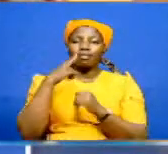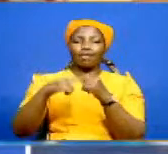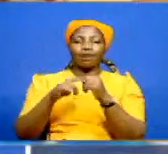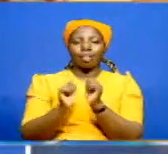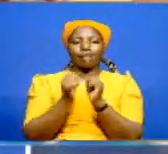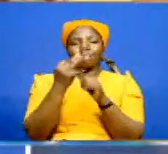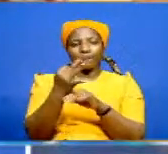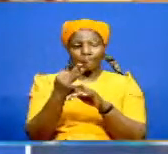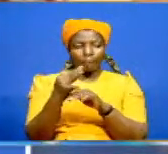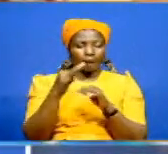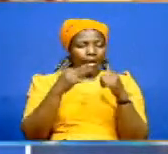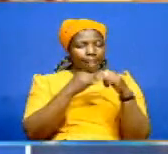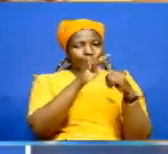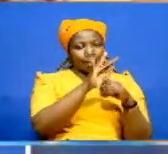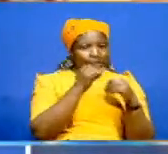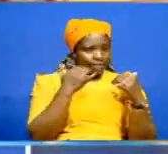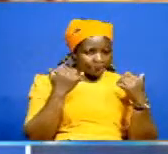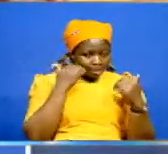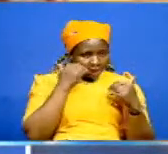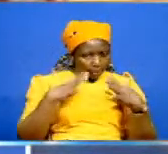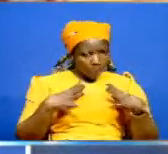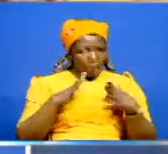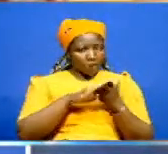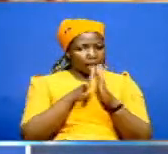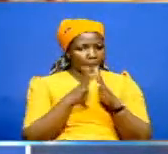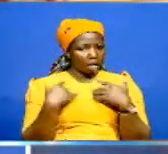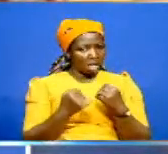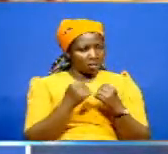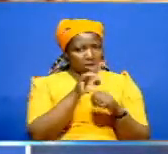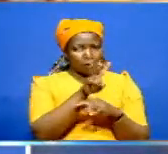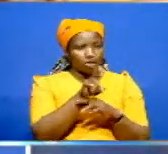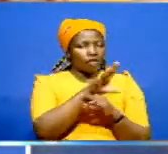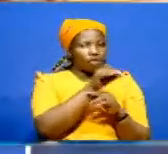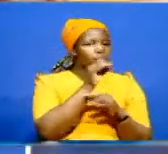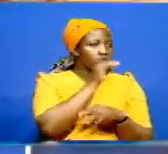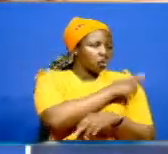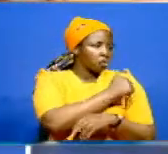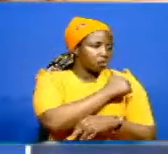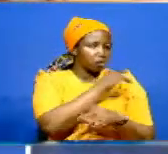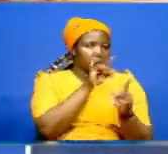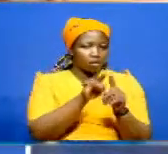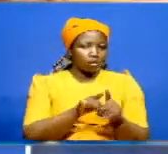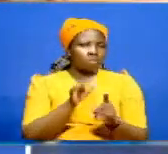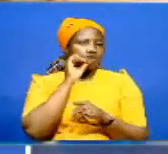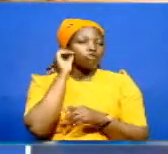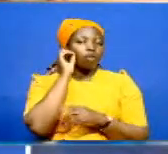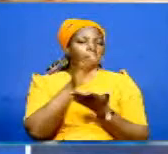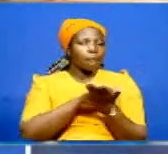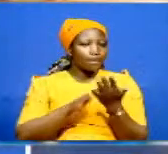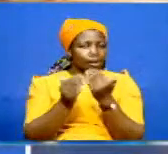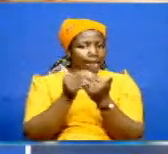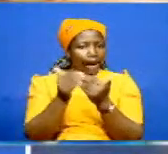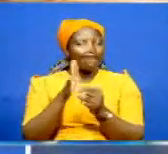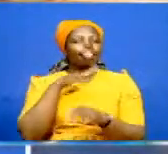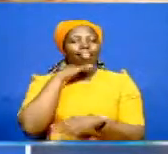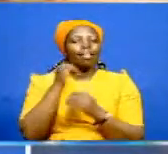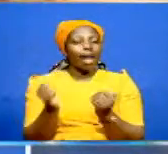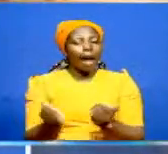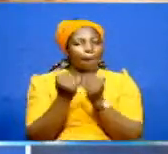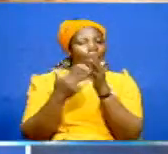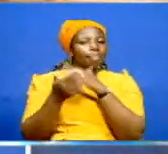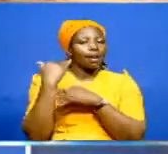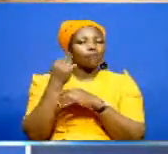102,613. 83 patients made full recovery both from hospital and home-based care. No fatalities were recorded in the last 24